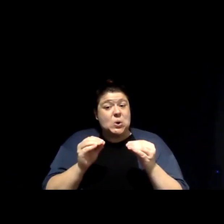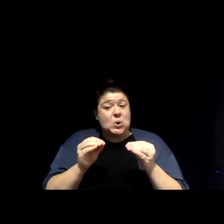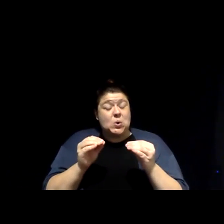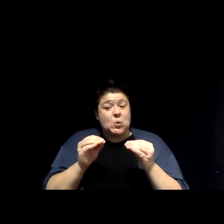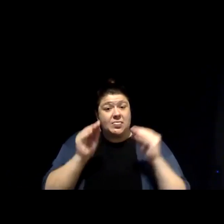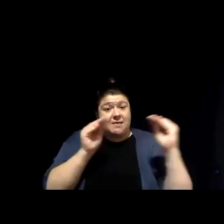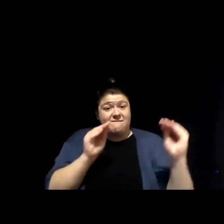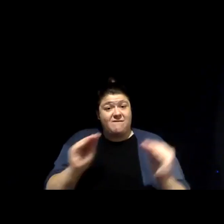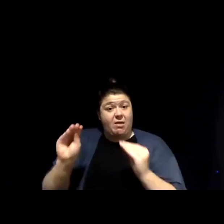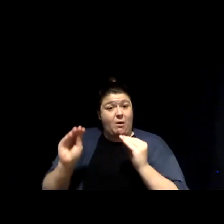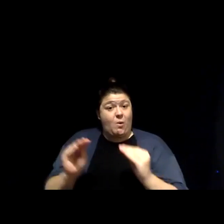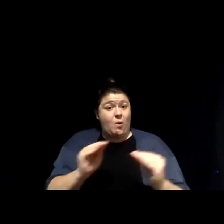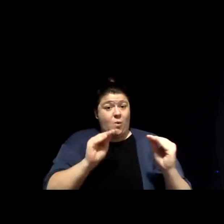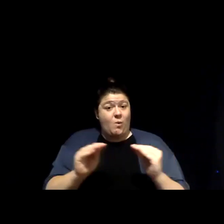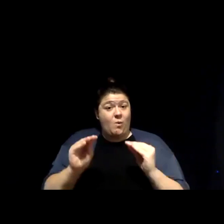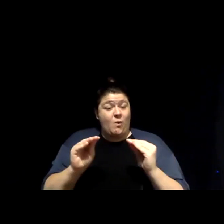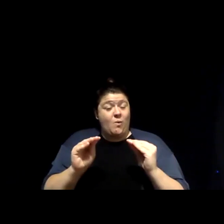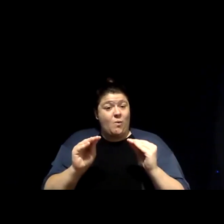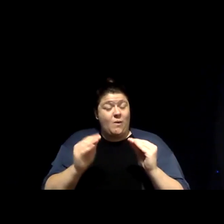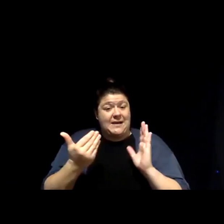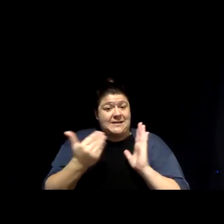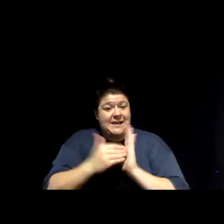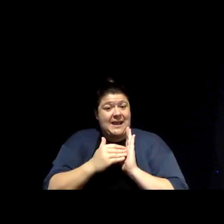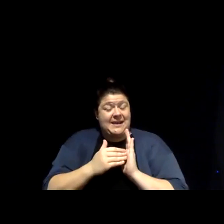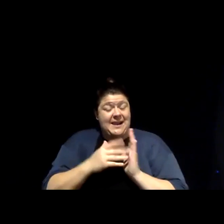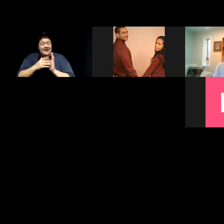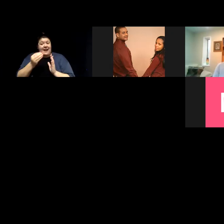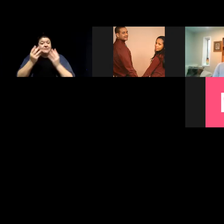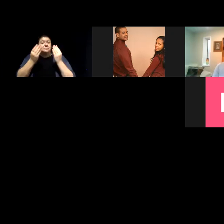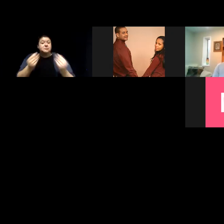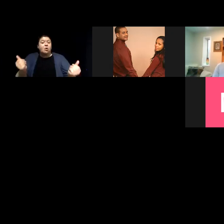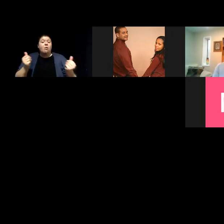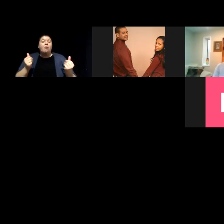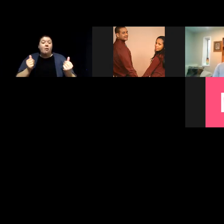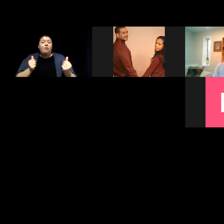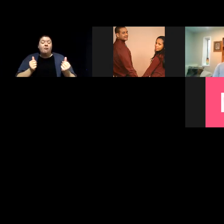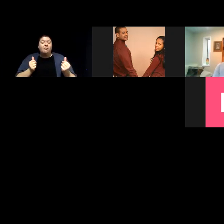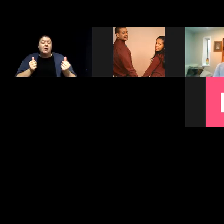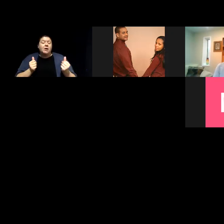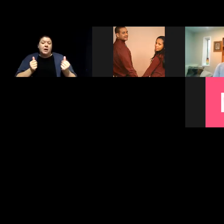flow, and then that alleviates the